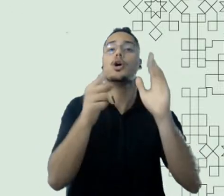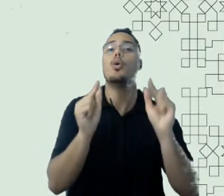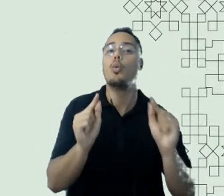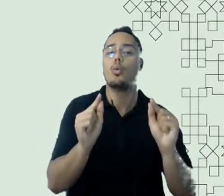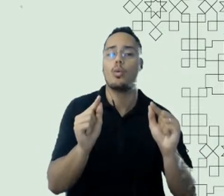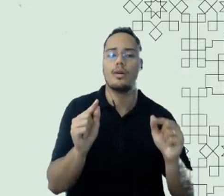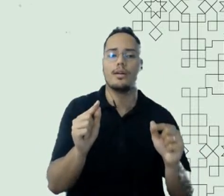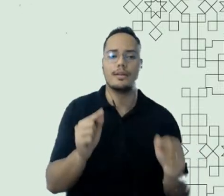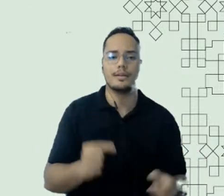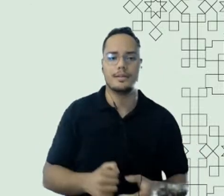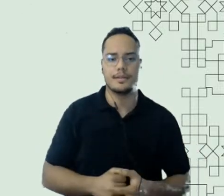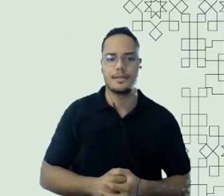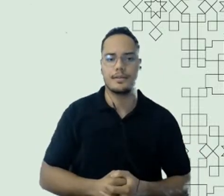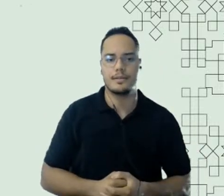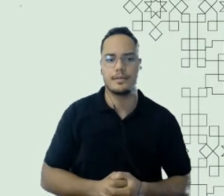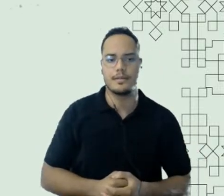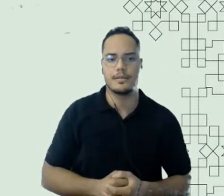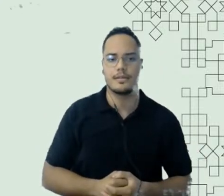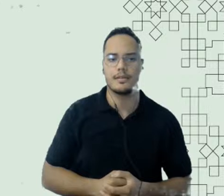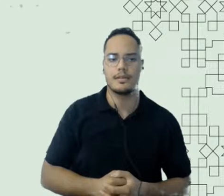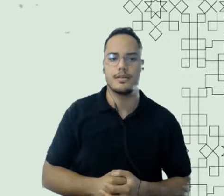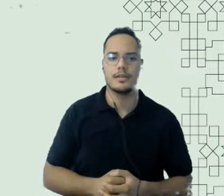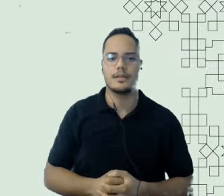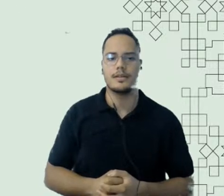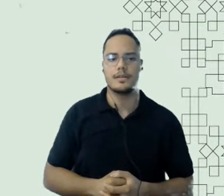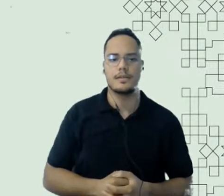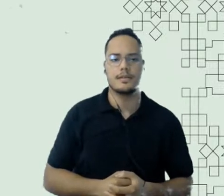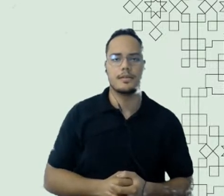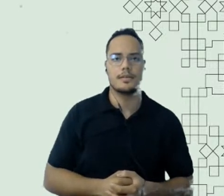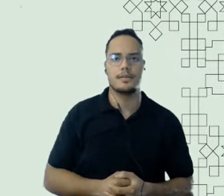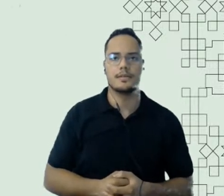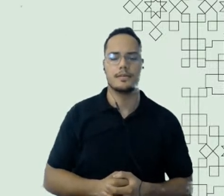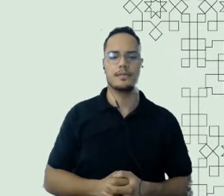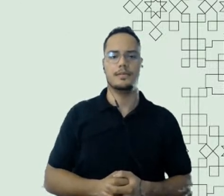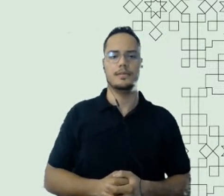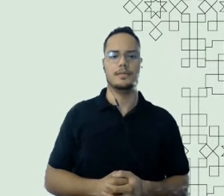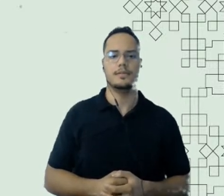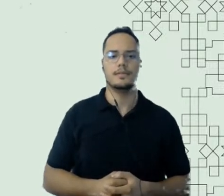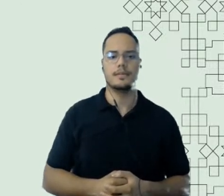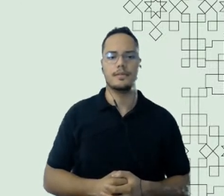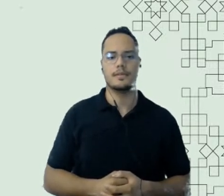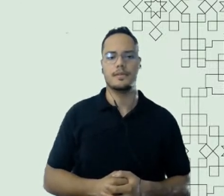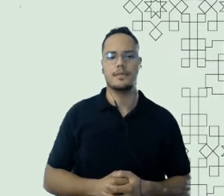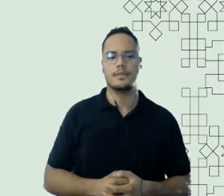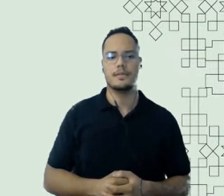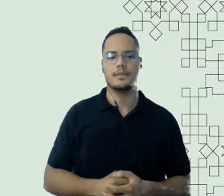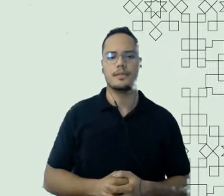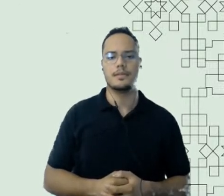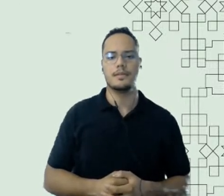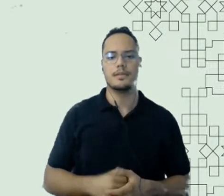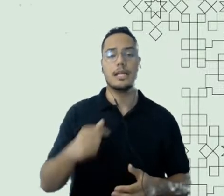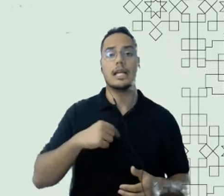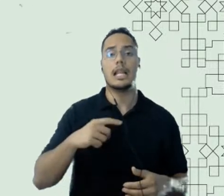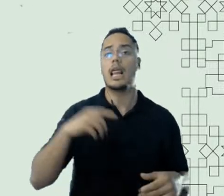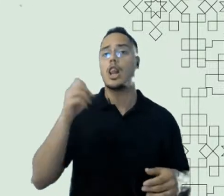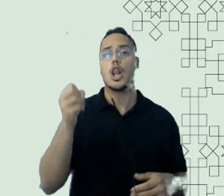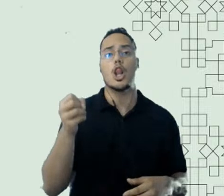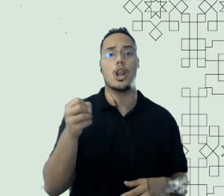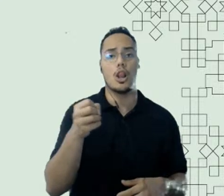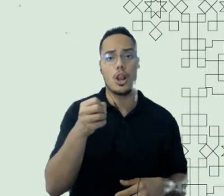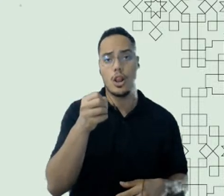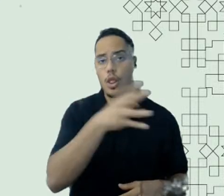and new business model. In the digital environment, cross-border use have also intensified new opportunities for consumers to